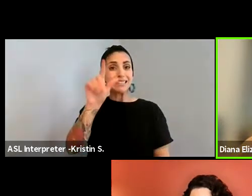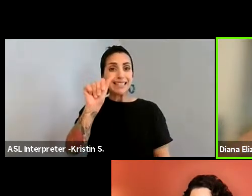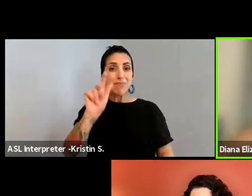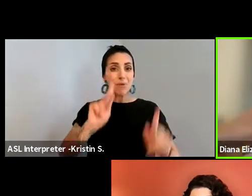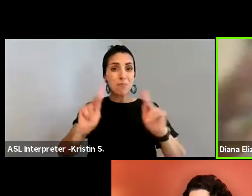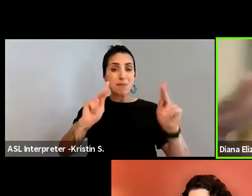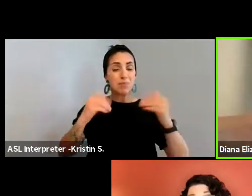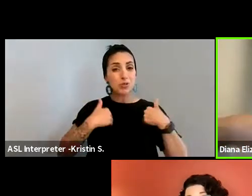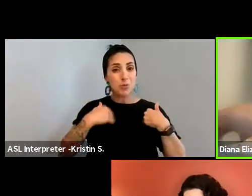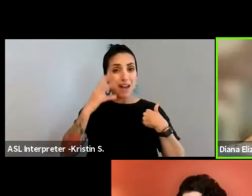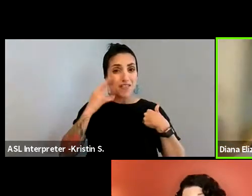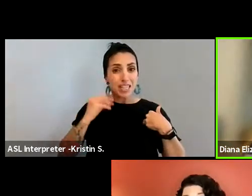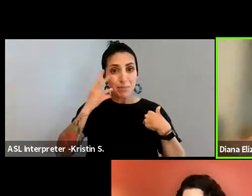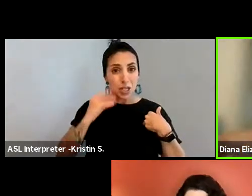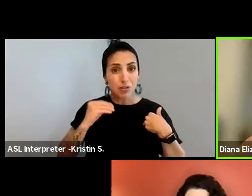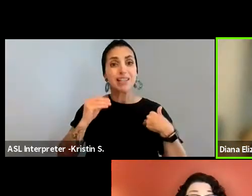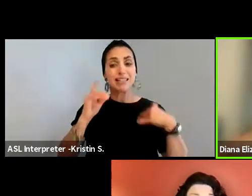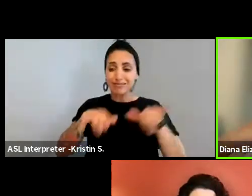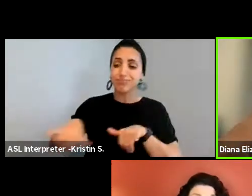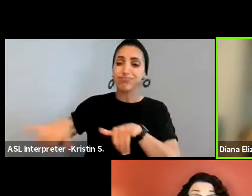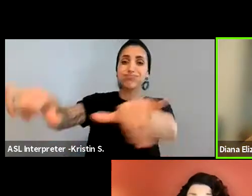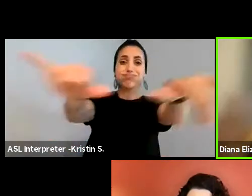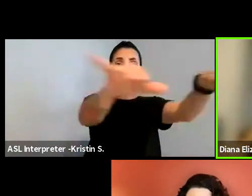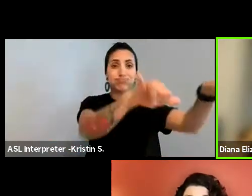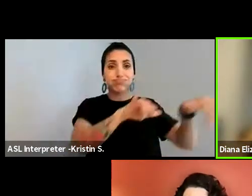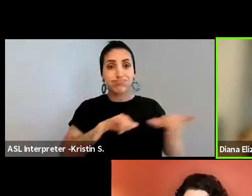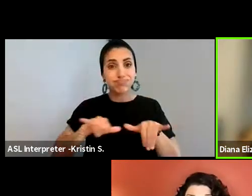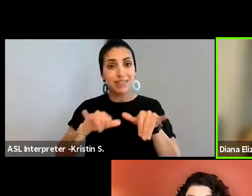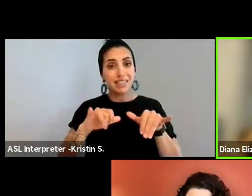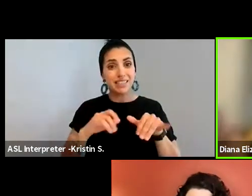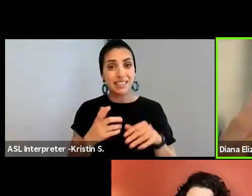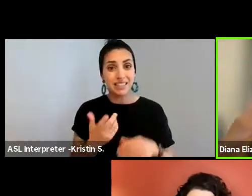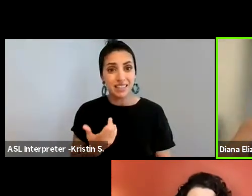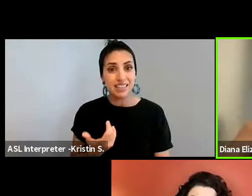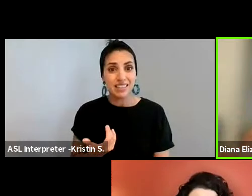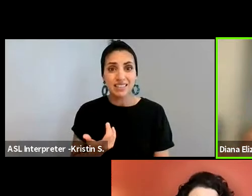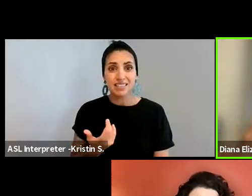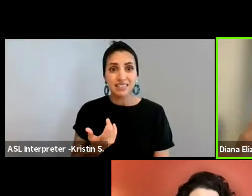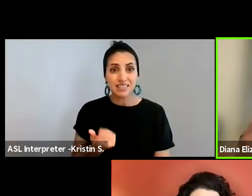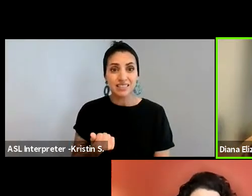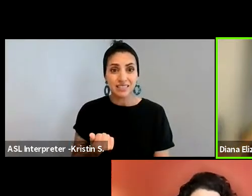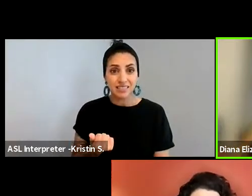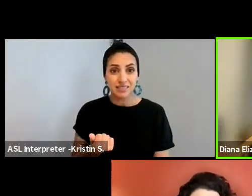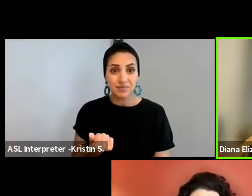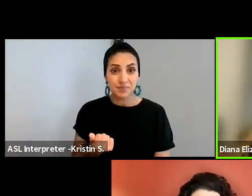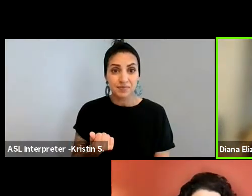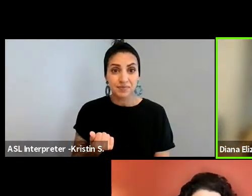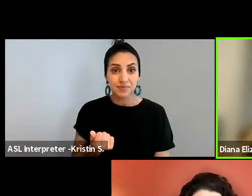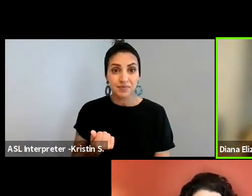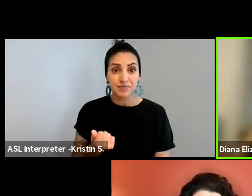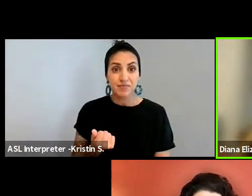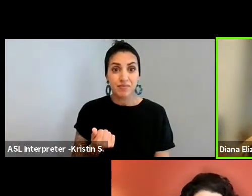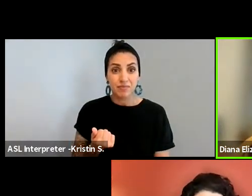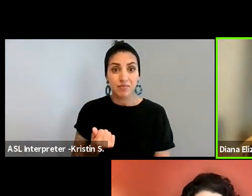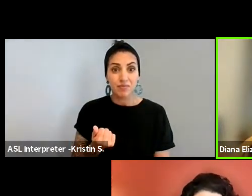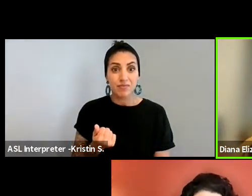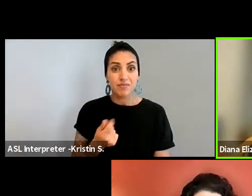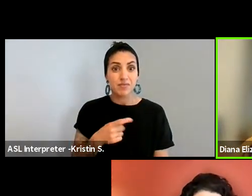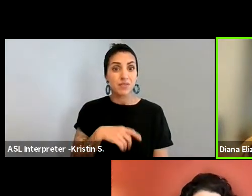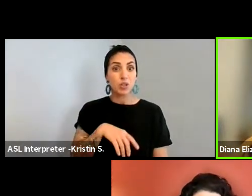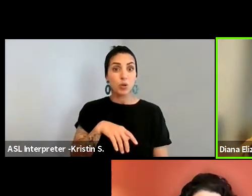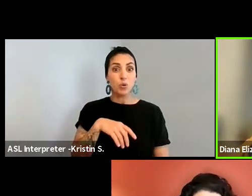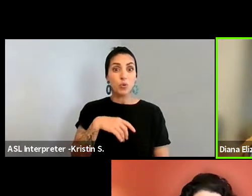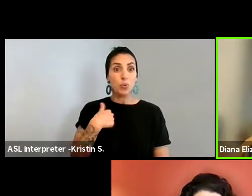a lot of us still spent a year where we couldn't hug people and couldn't gather in ways we wanted